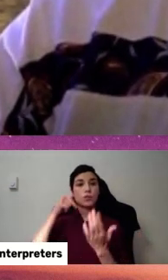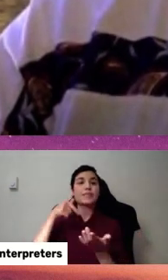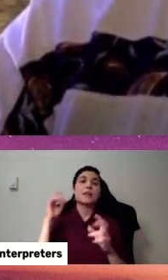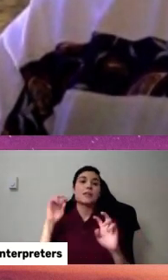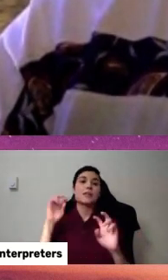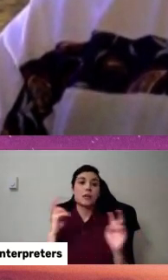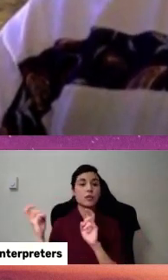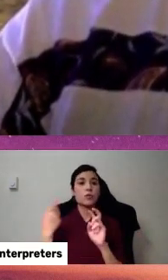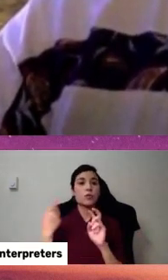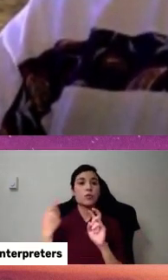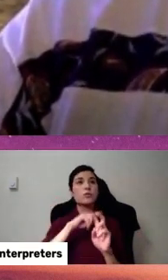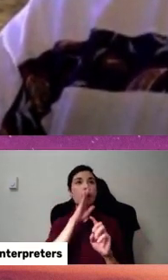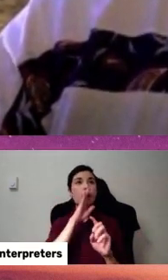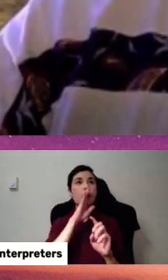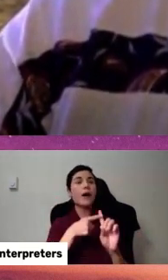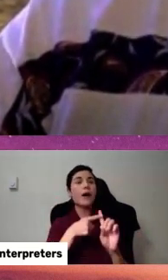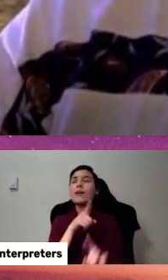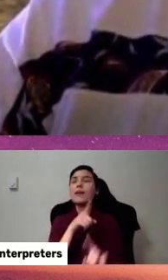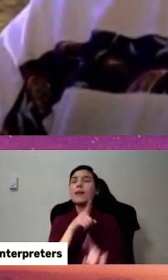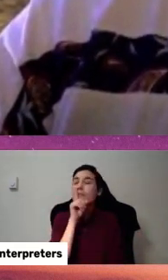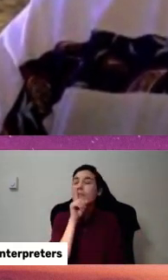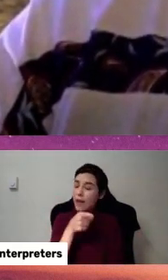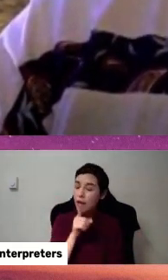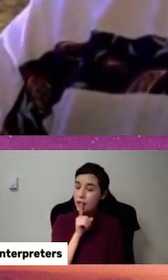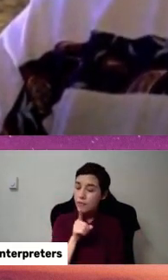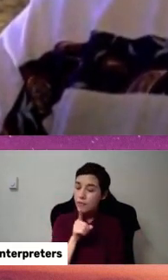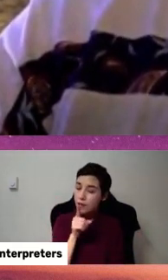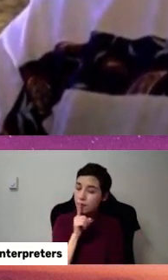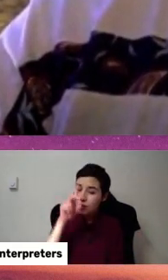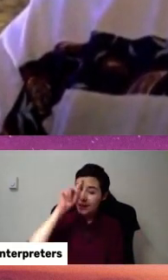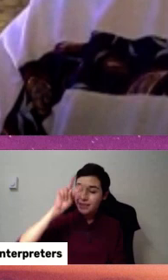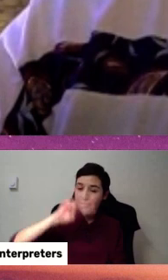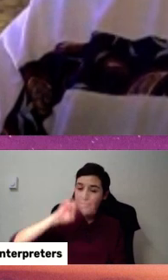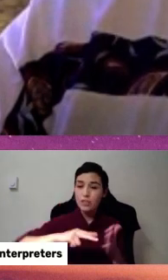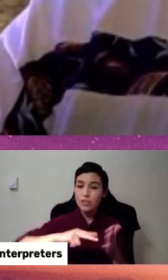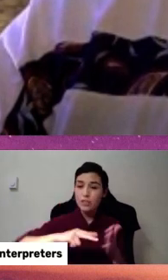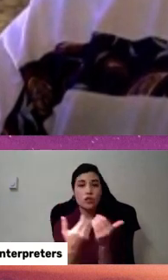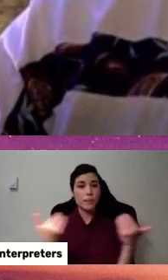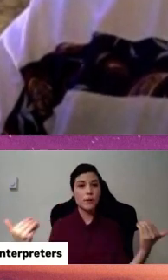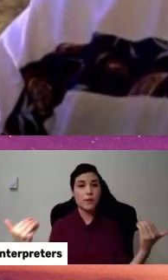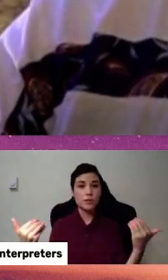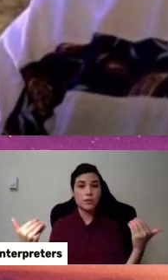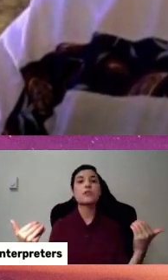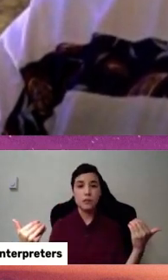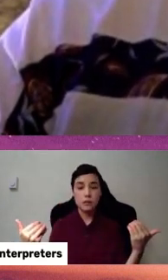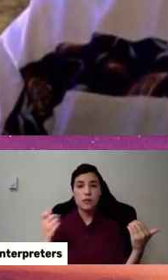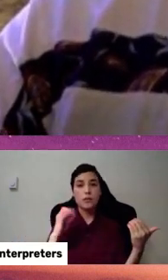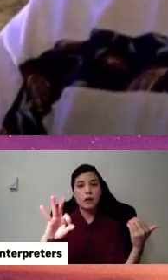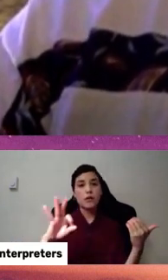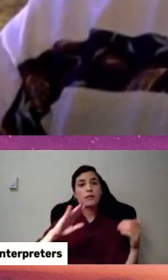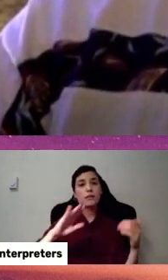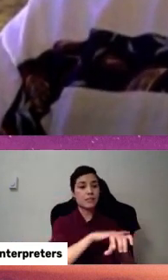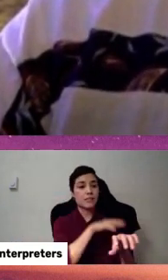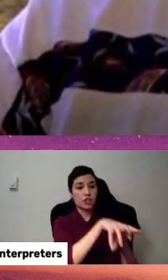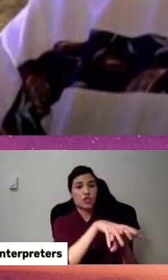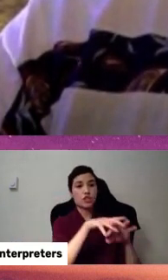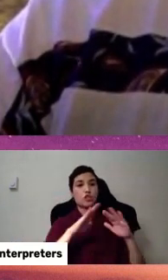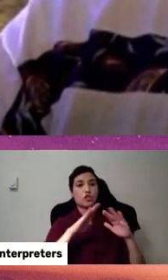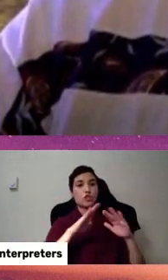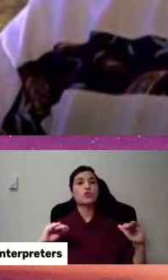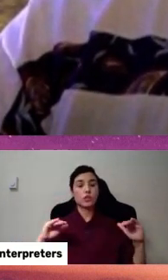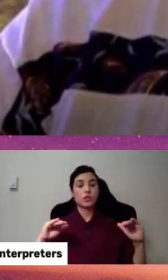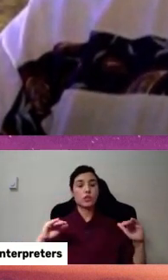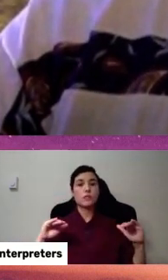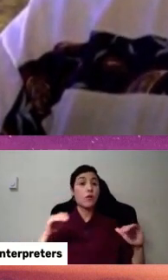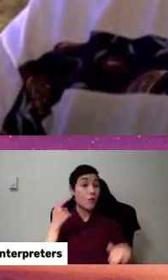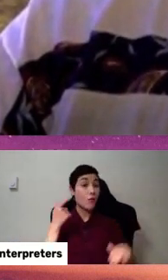and separation of the children from Indigenous communities in order to end those communities, in order to